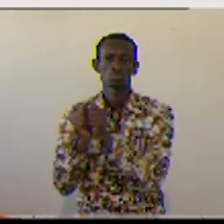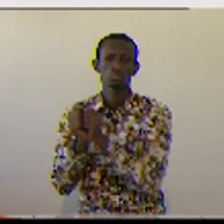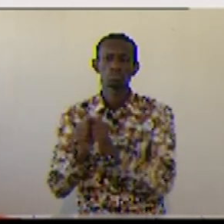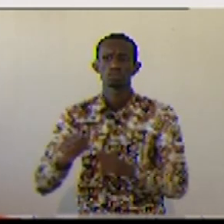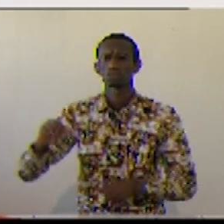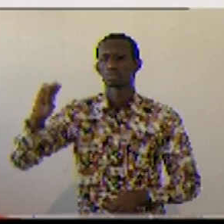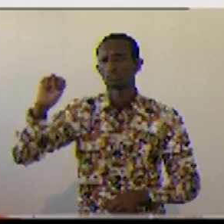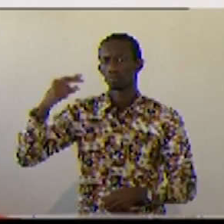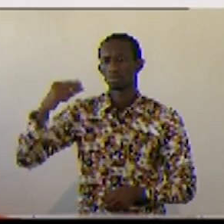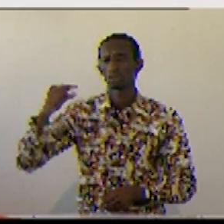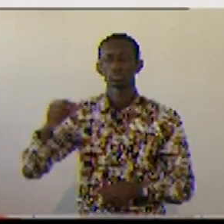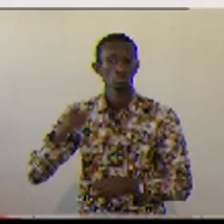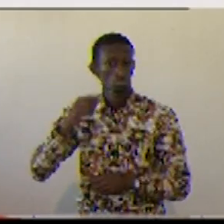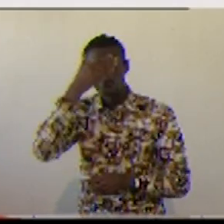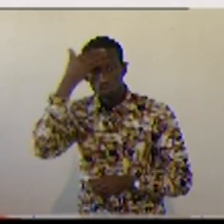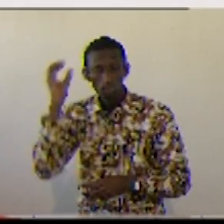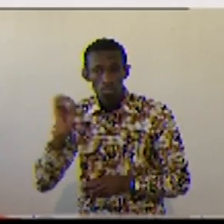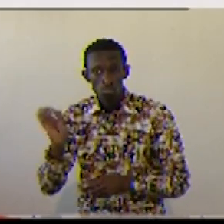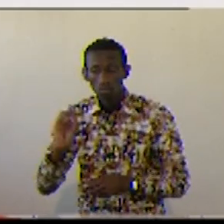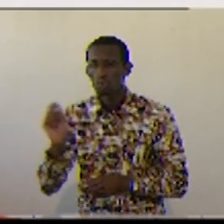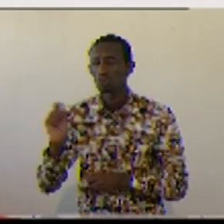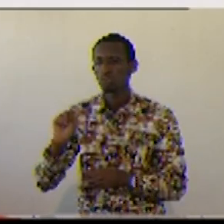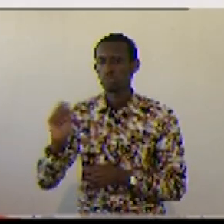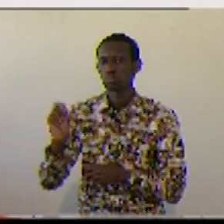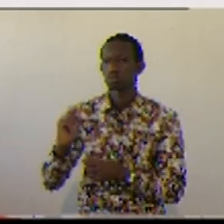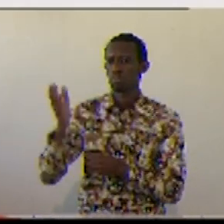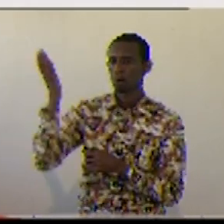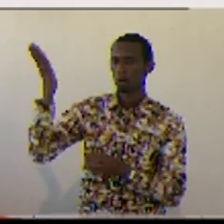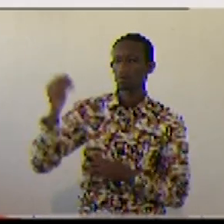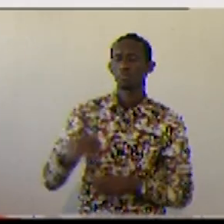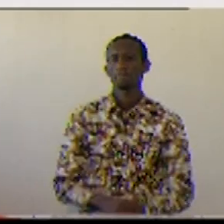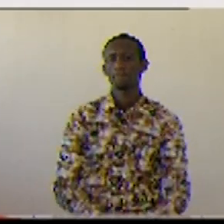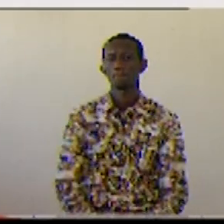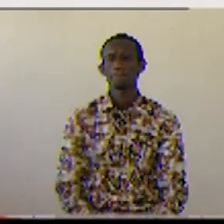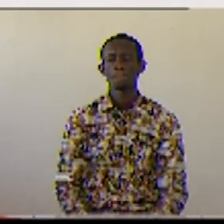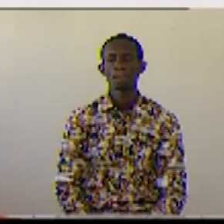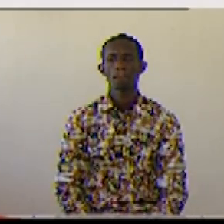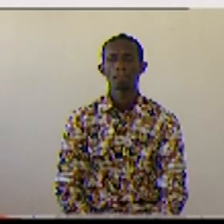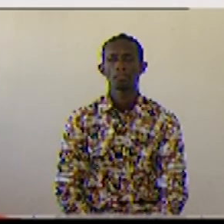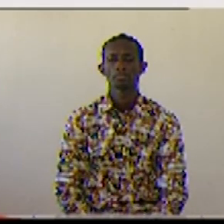Don't forget to put there the state symbols, as I said.